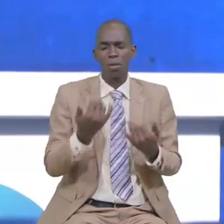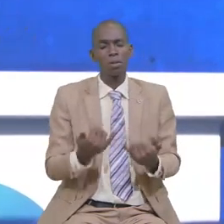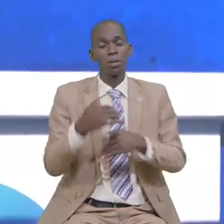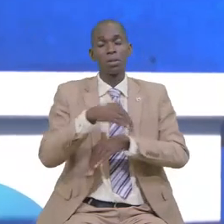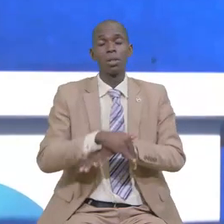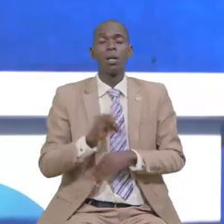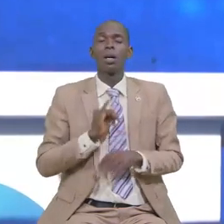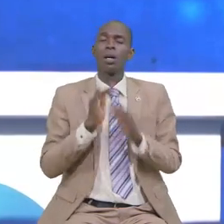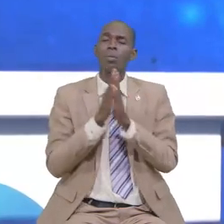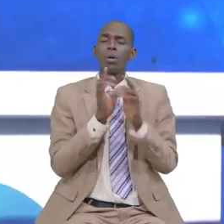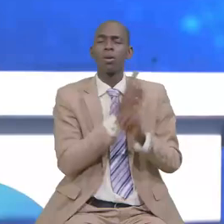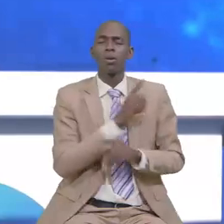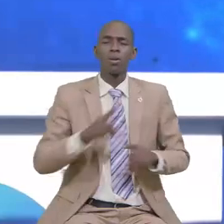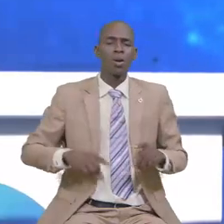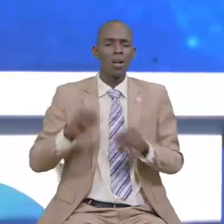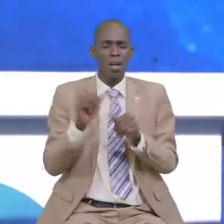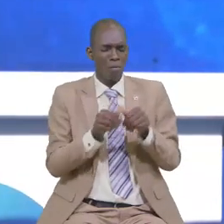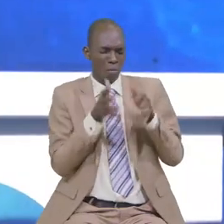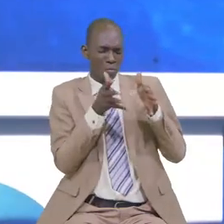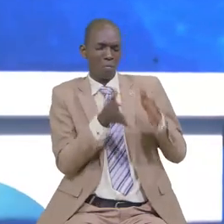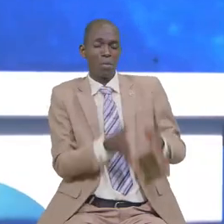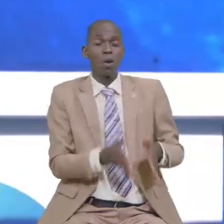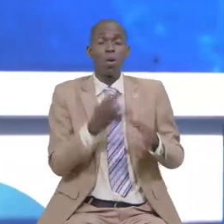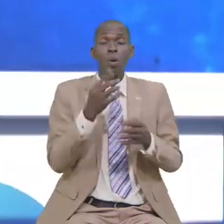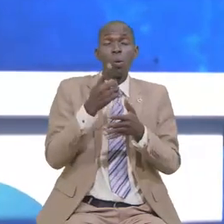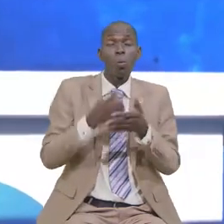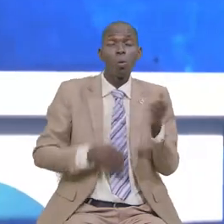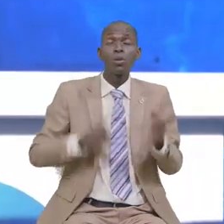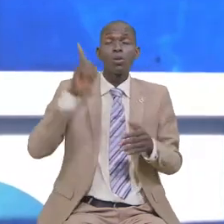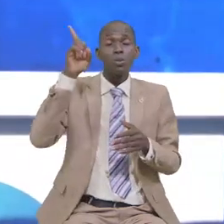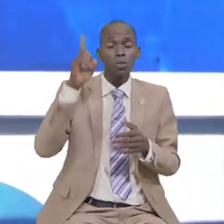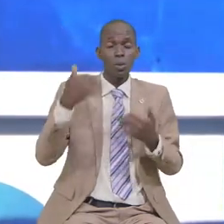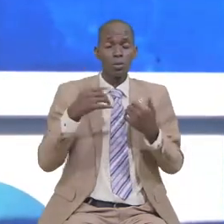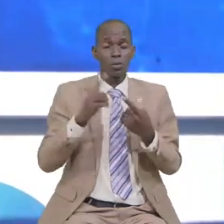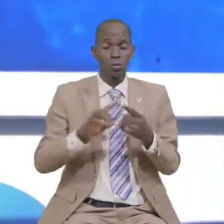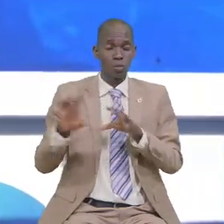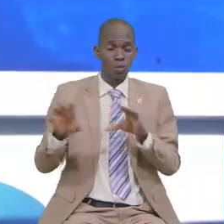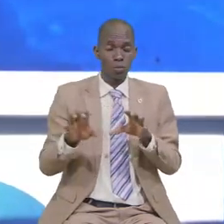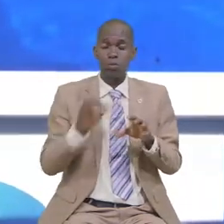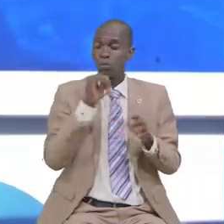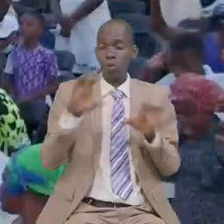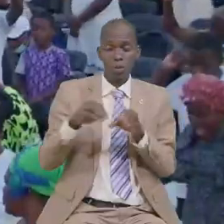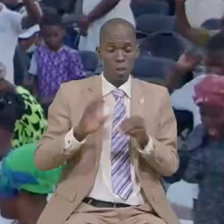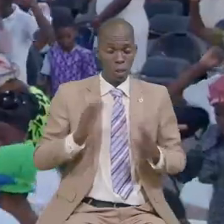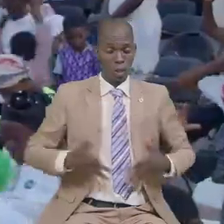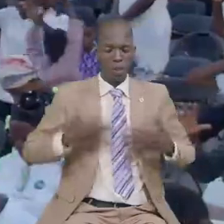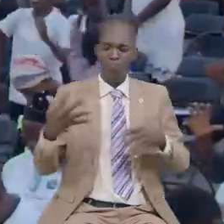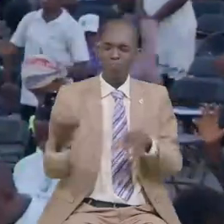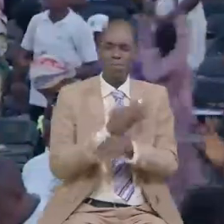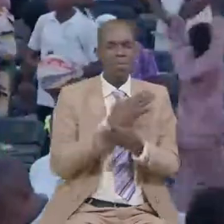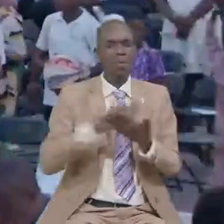Lord, every remnant of what should not be in our lives, sweep them away in Jesus' name.